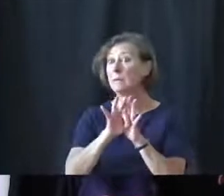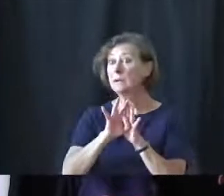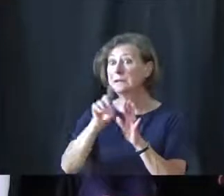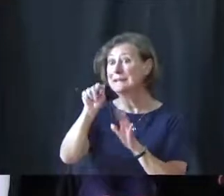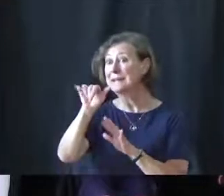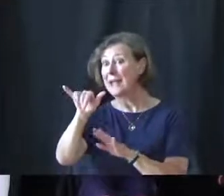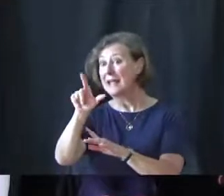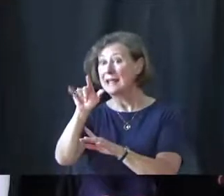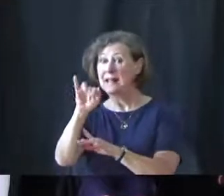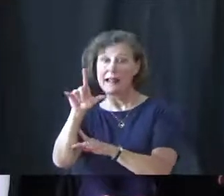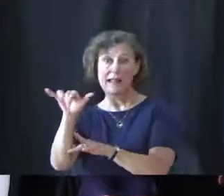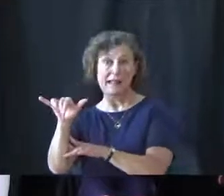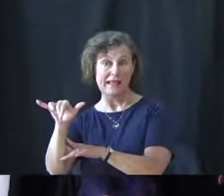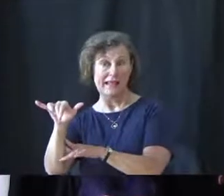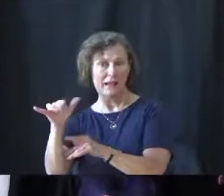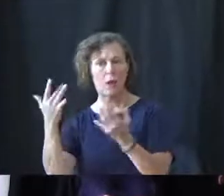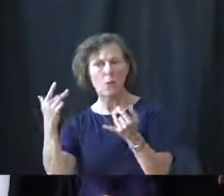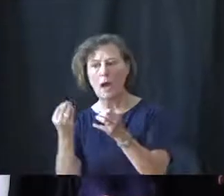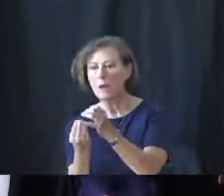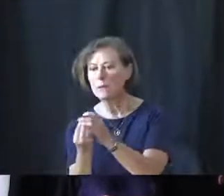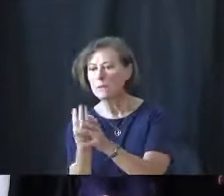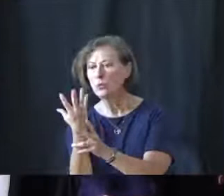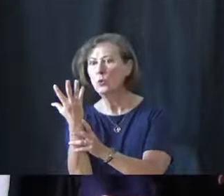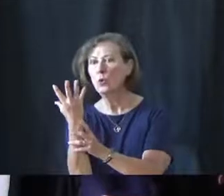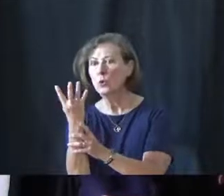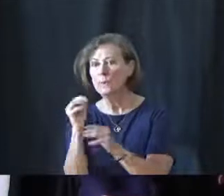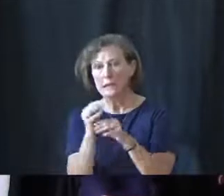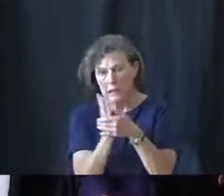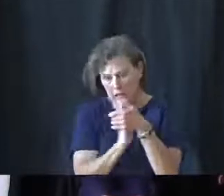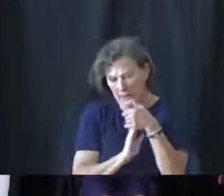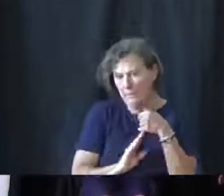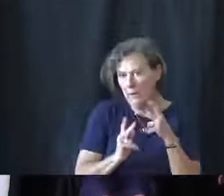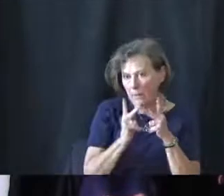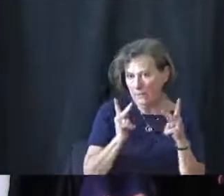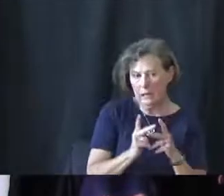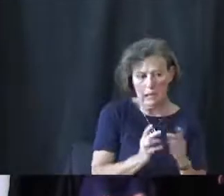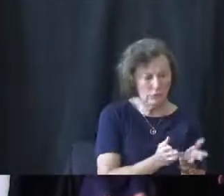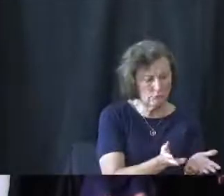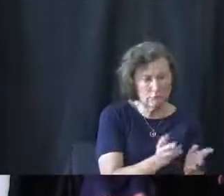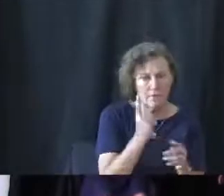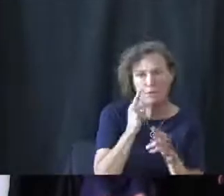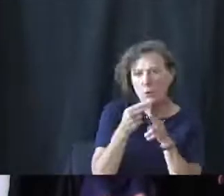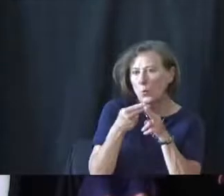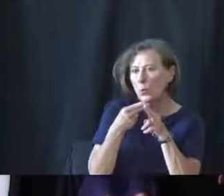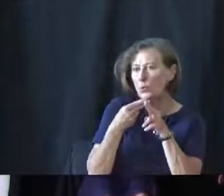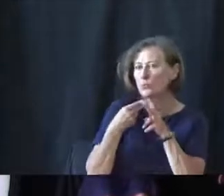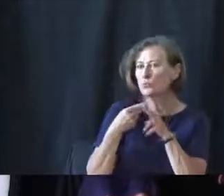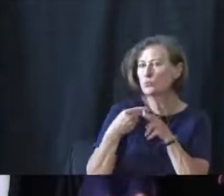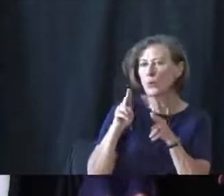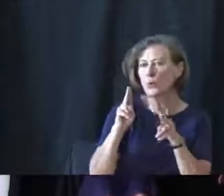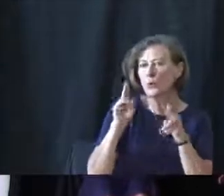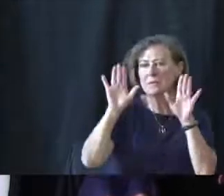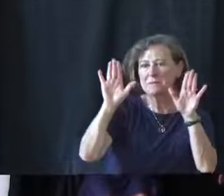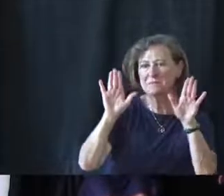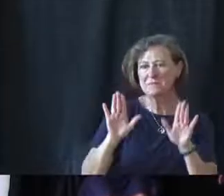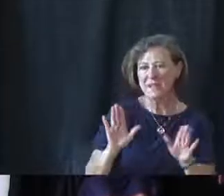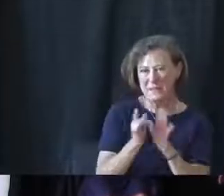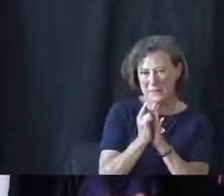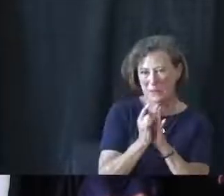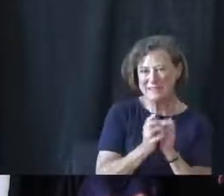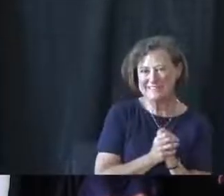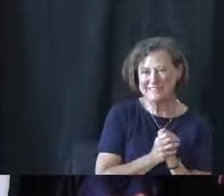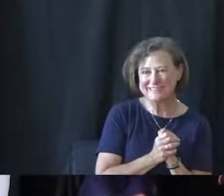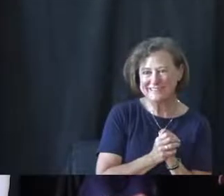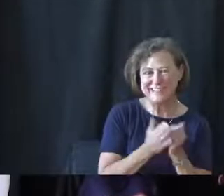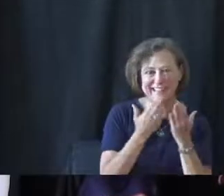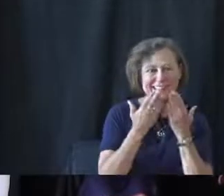daylily because they bloom in very humble places and only for a brief, miraculous moment.